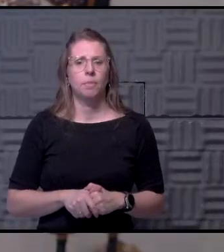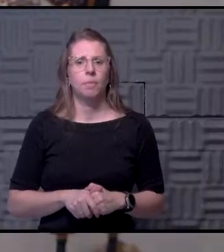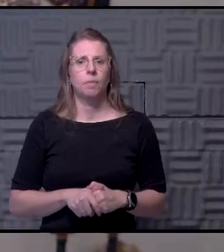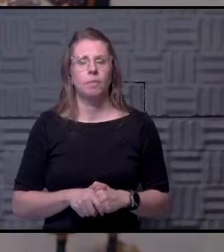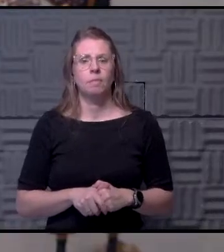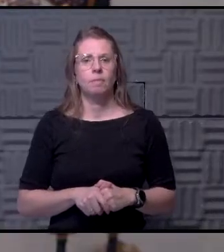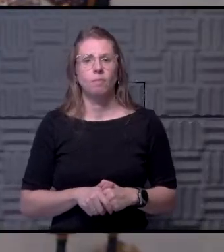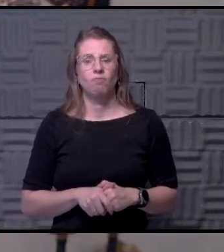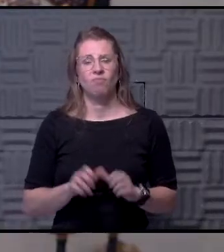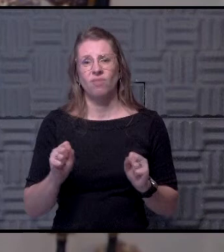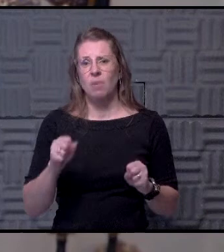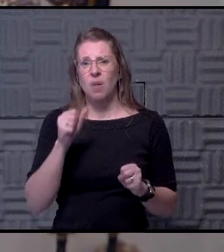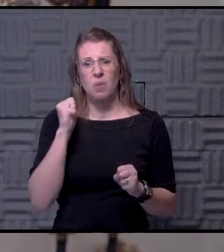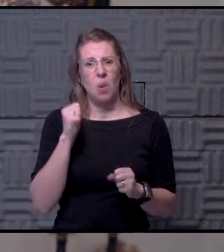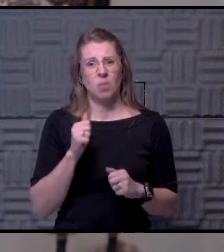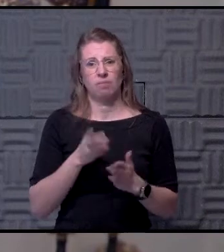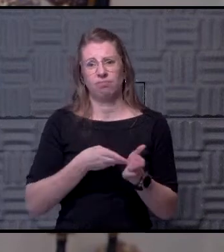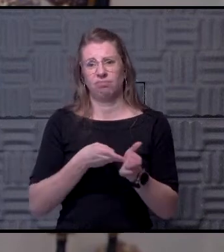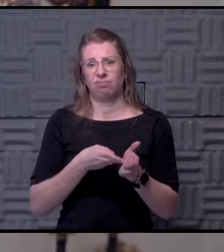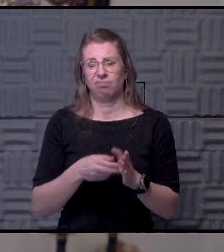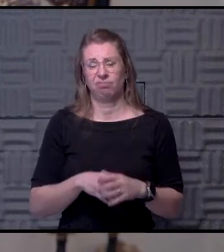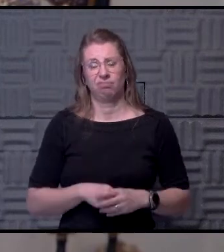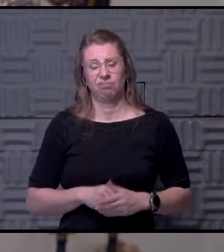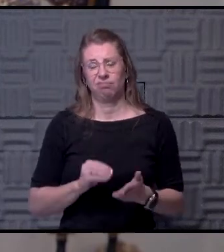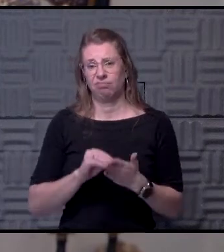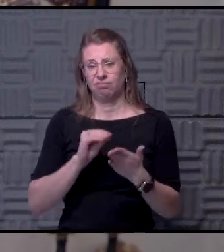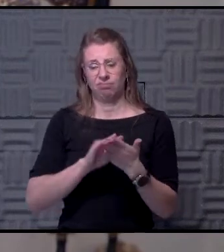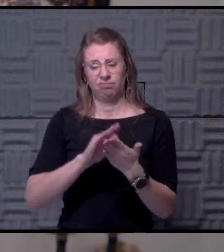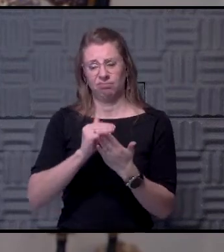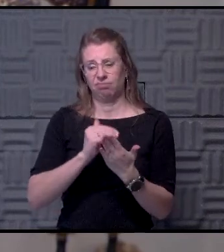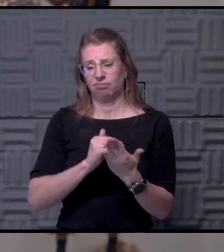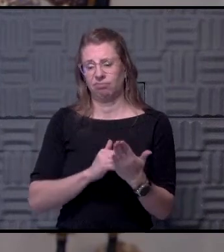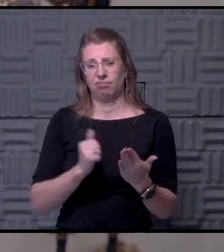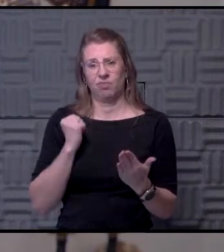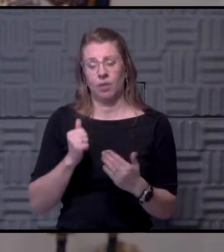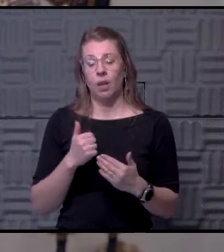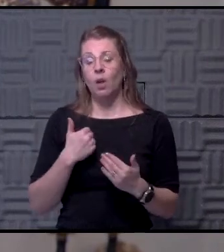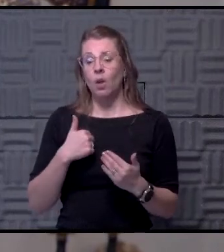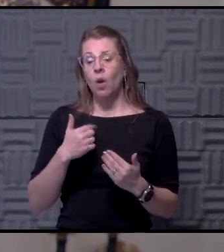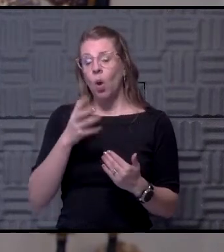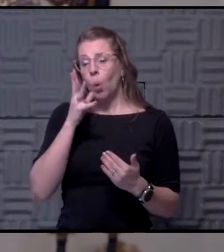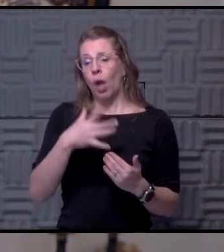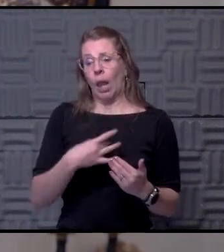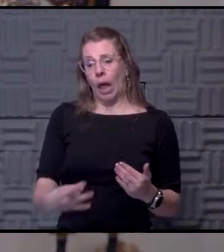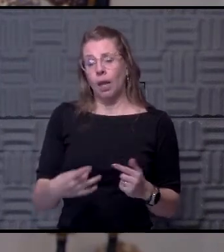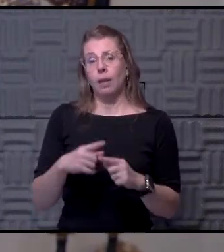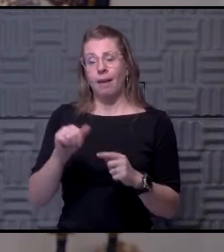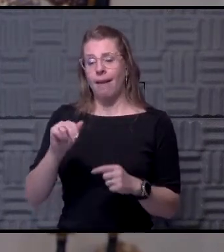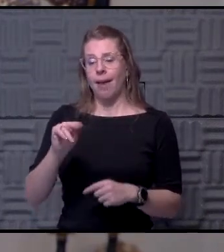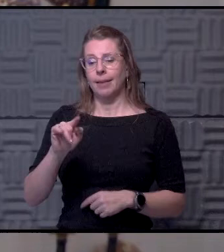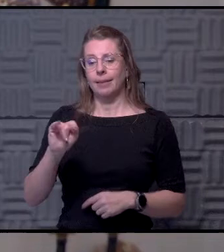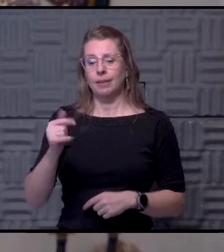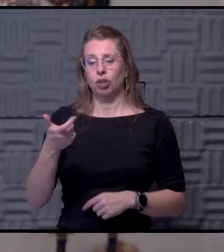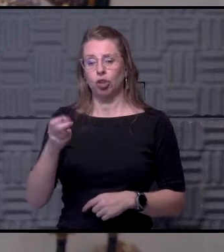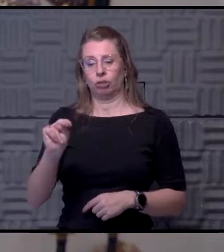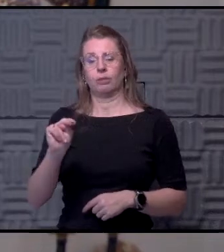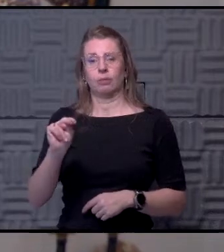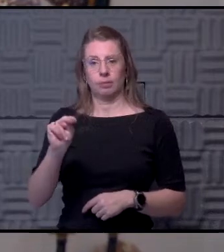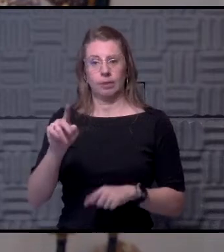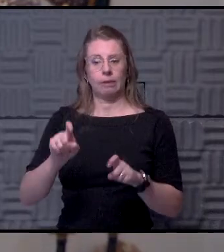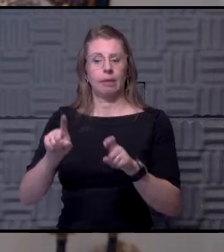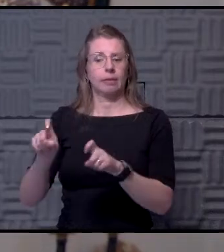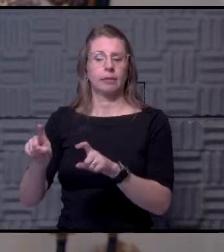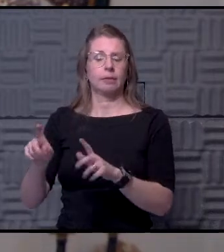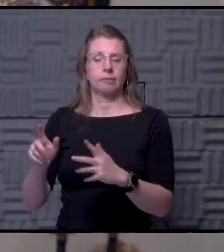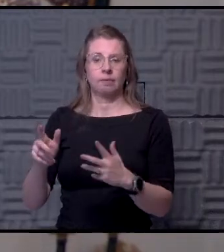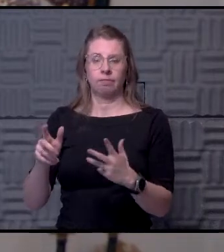We probably won't, quite honestly. We would like to. We're already facing that with antigen testing, because we do a lot of antigen testing